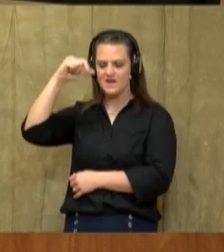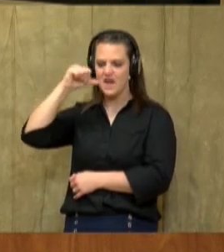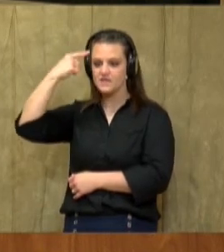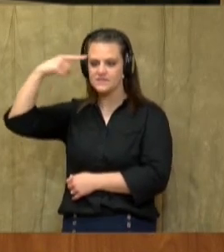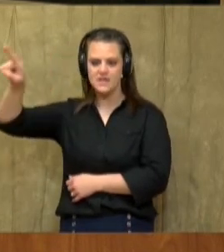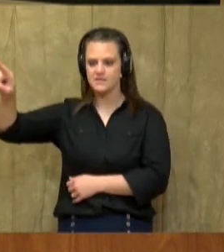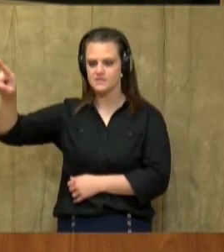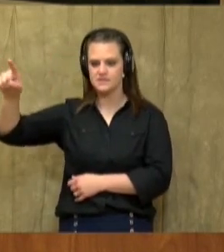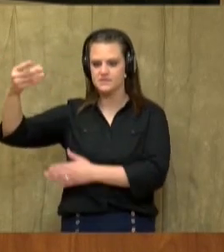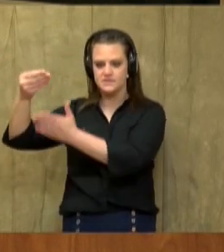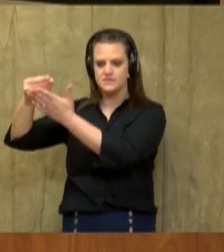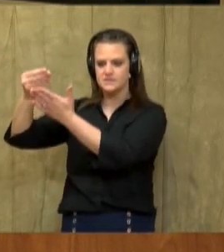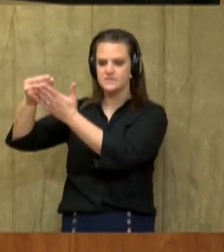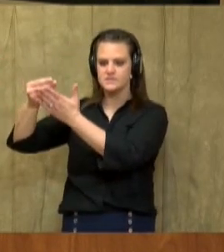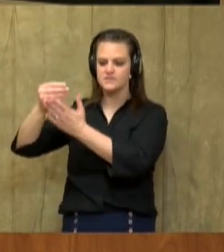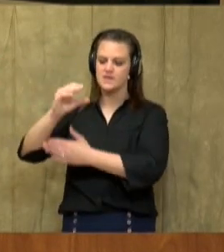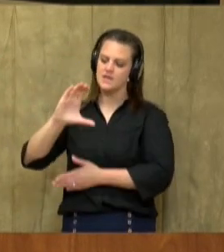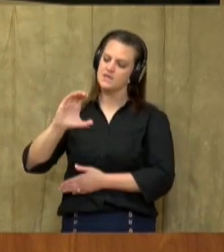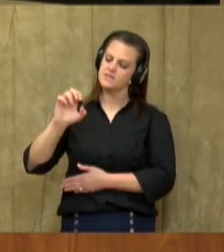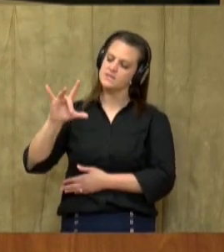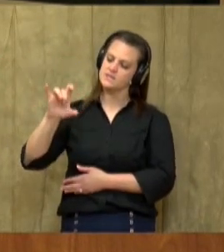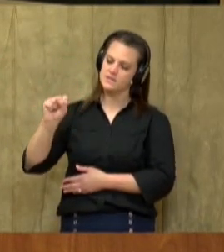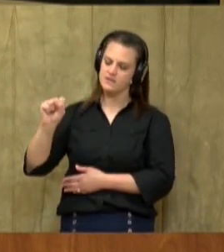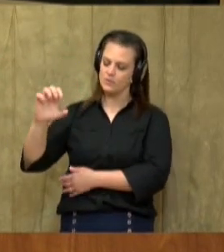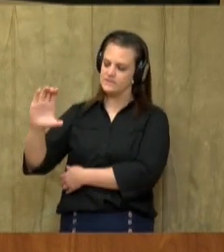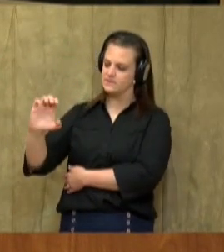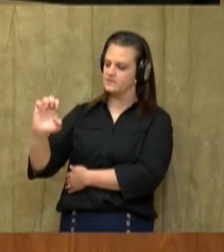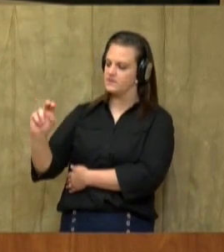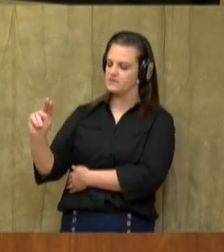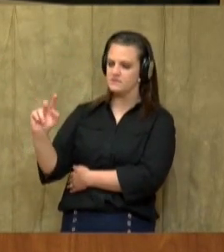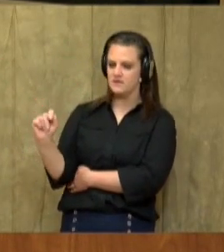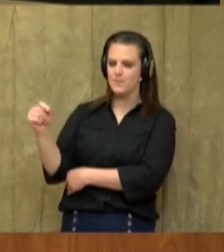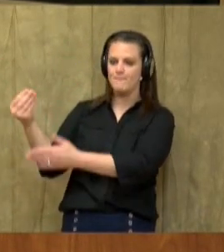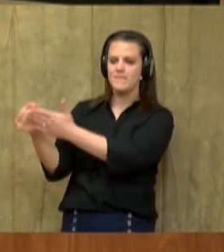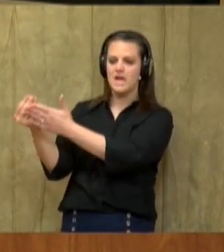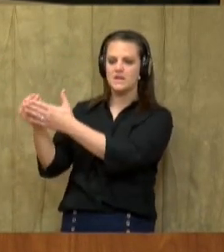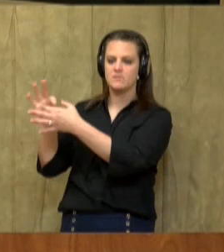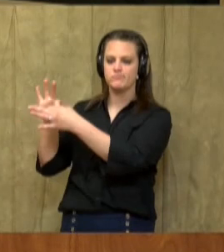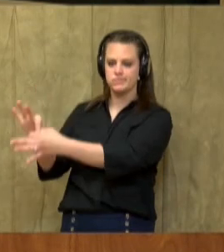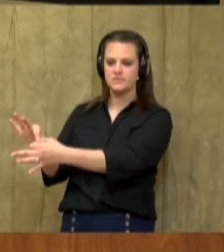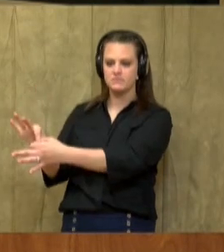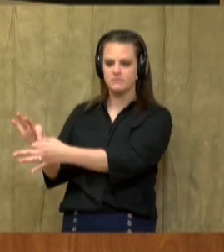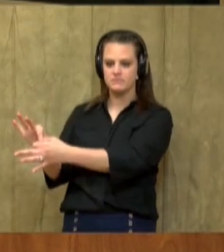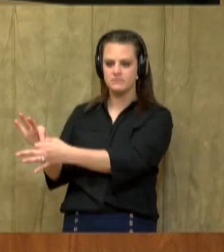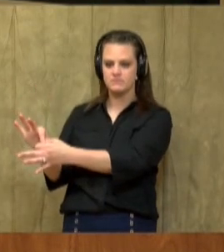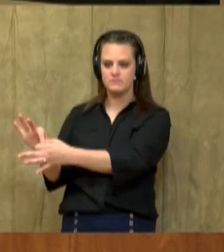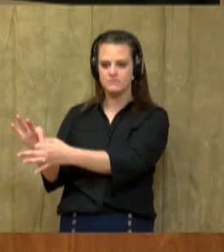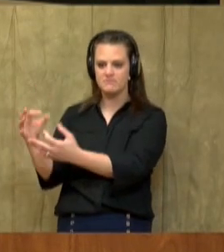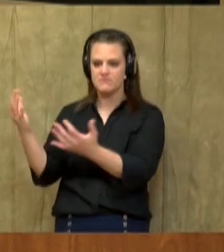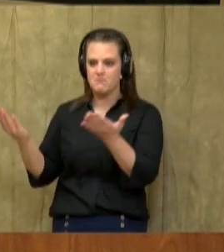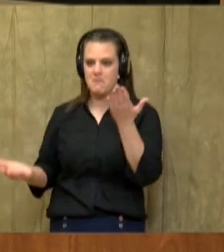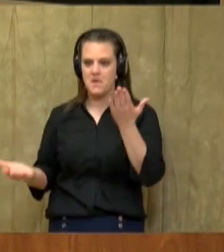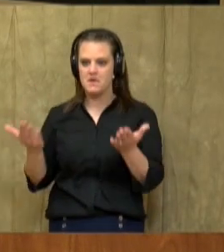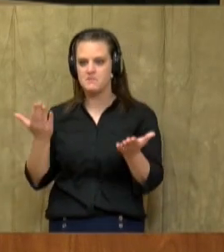uncommon sense, but in this C-E-N-T, that's money. So this passage is going to be about